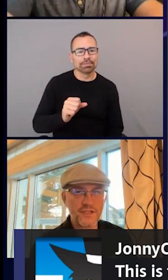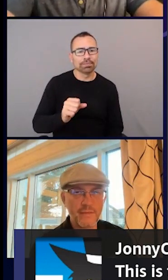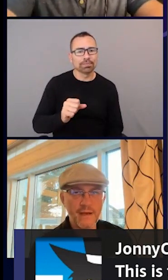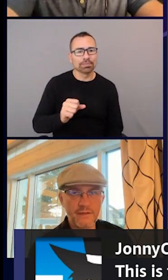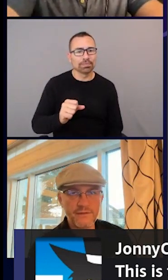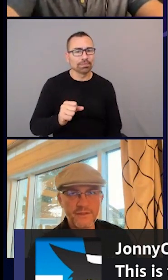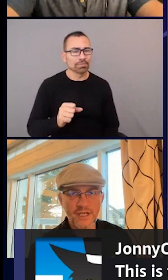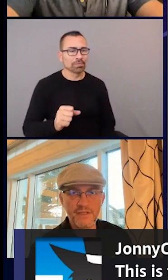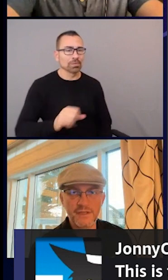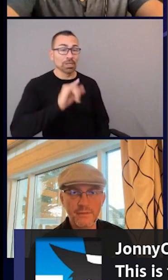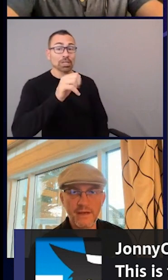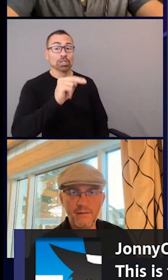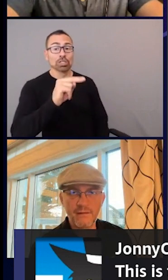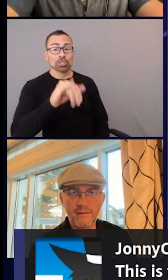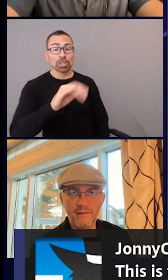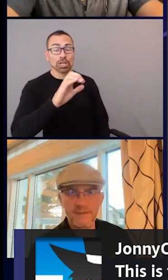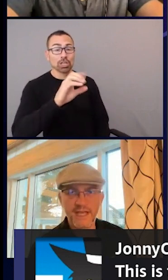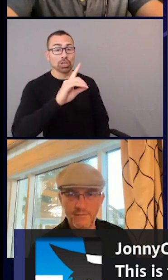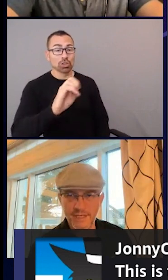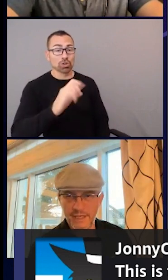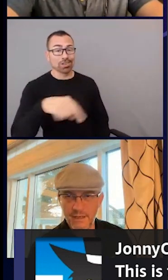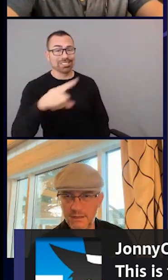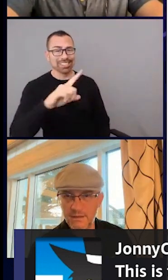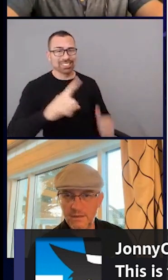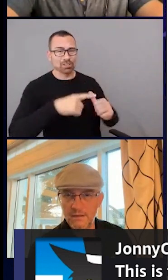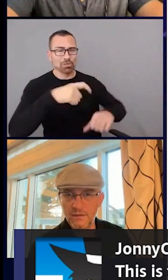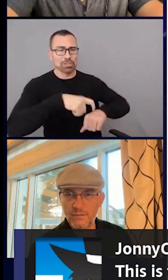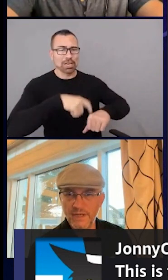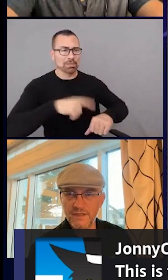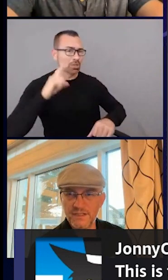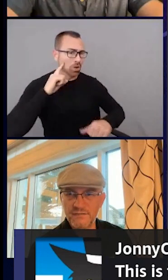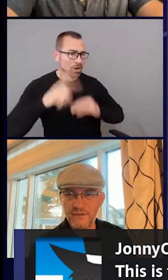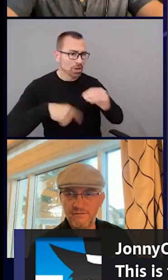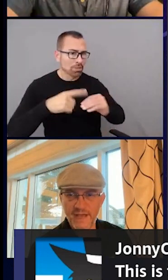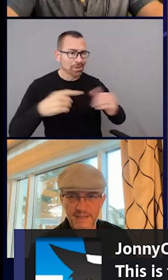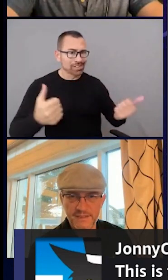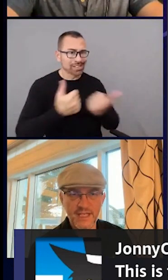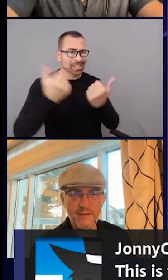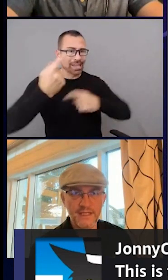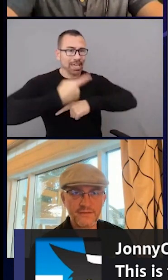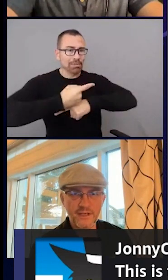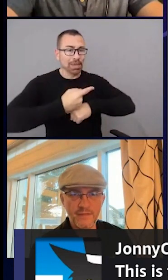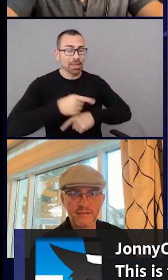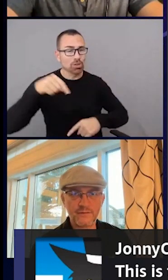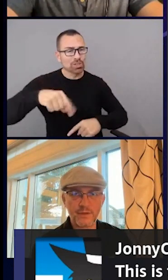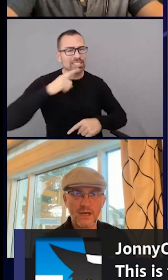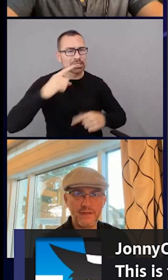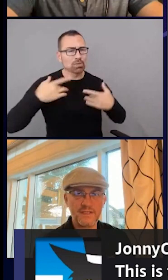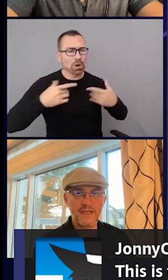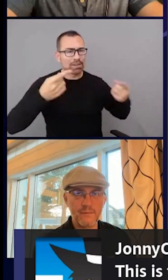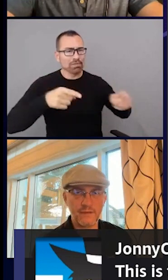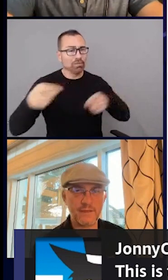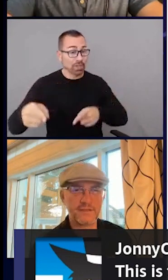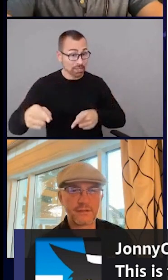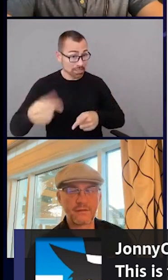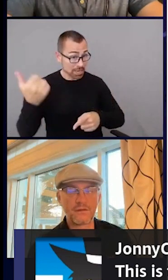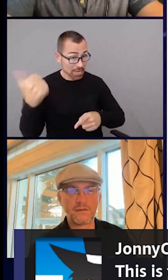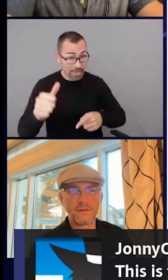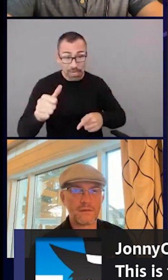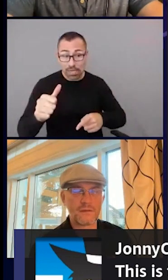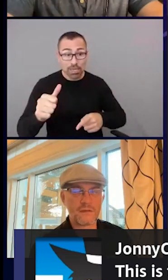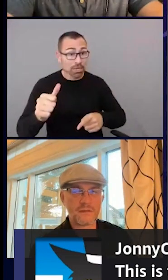asked a question about the first time he's heard about AWS GameDay. You'll mention this is for events. Any plans for opening us for private team